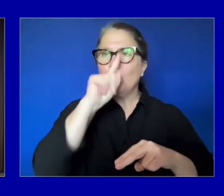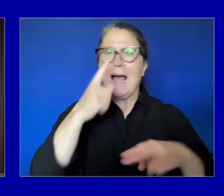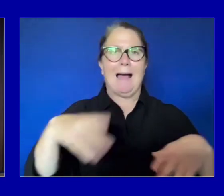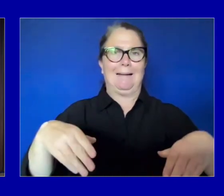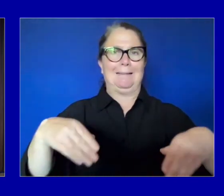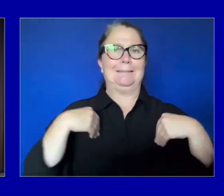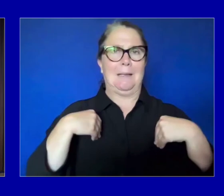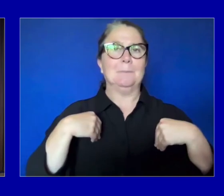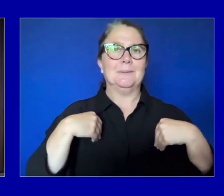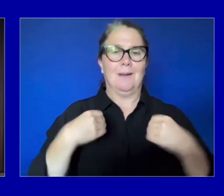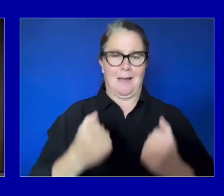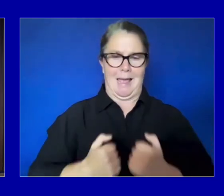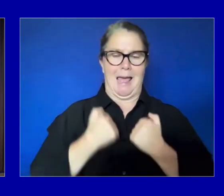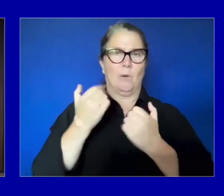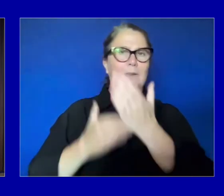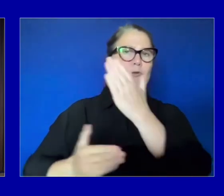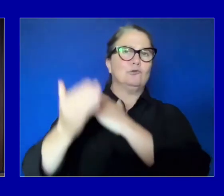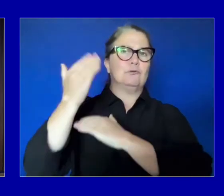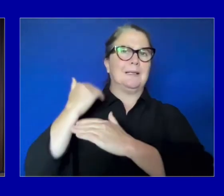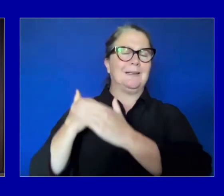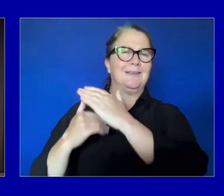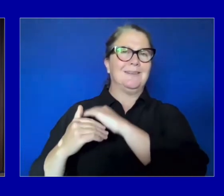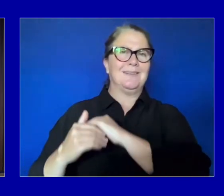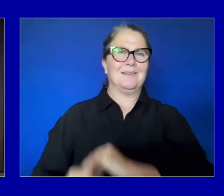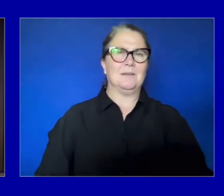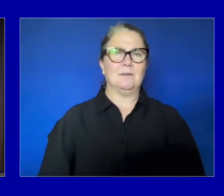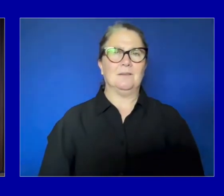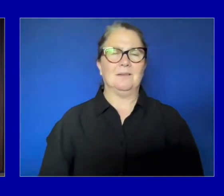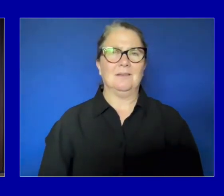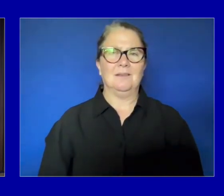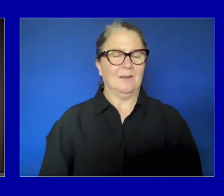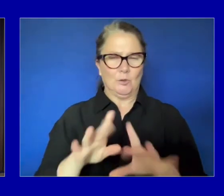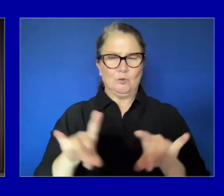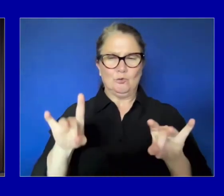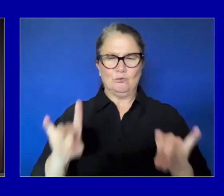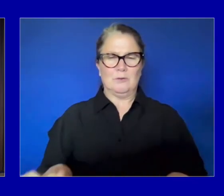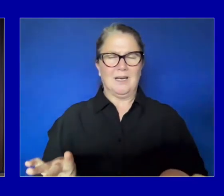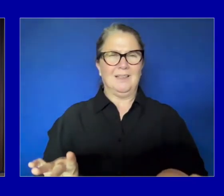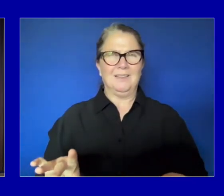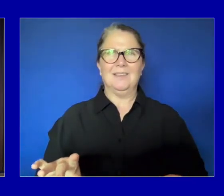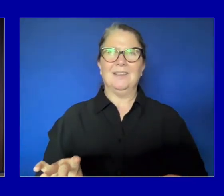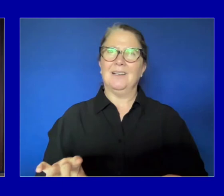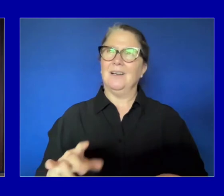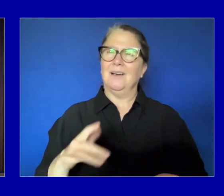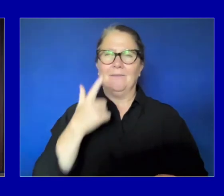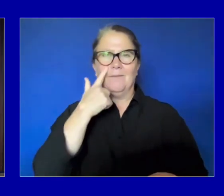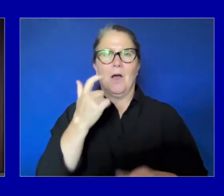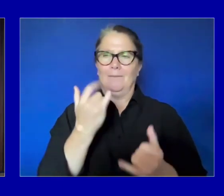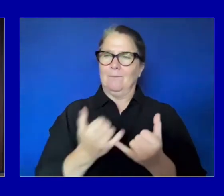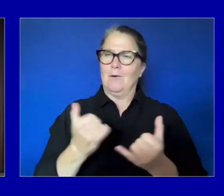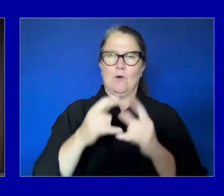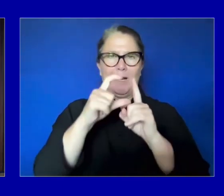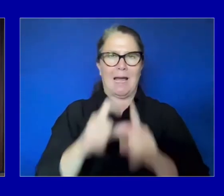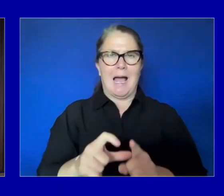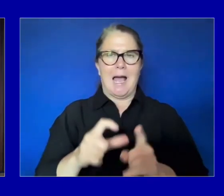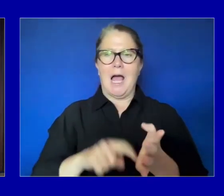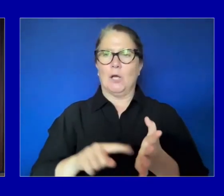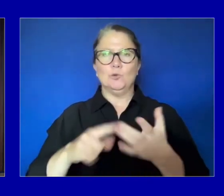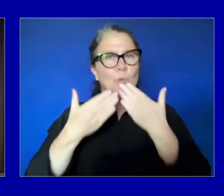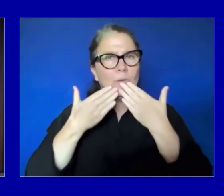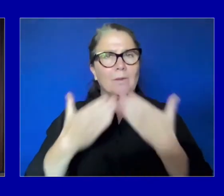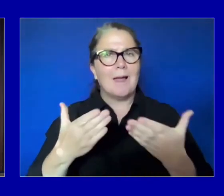Australia has found it really hard to thank, thank Aboriginal people for the land. Um,